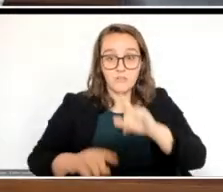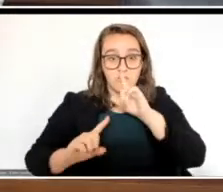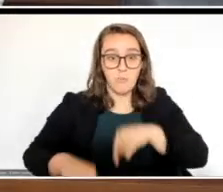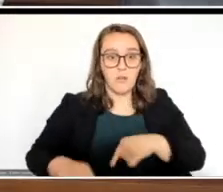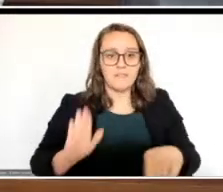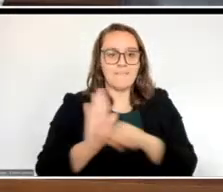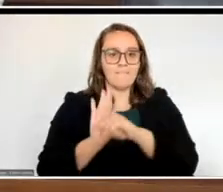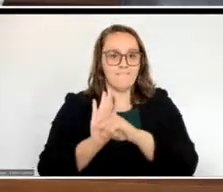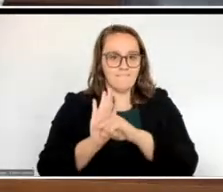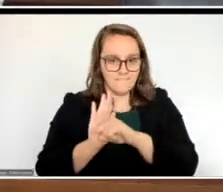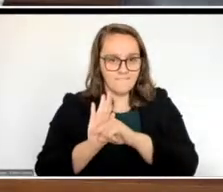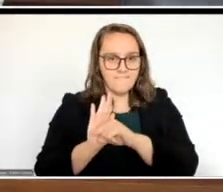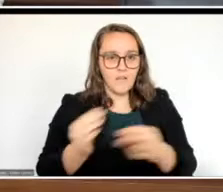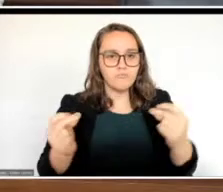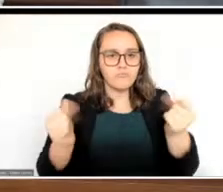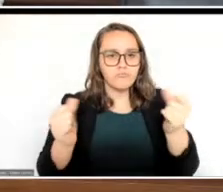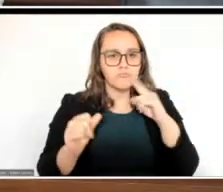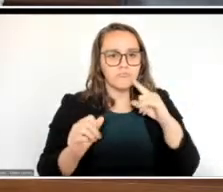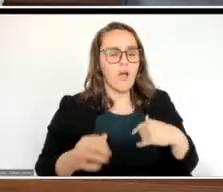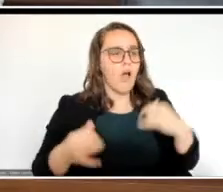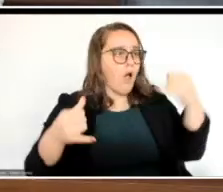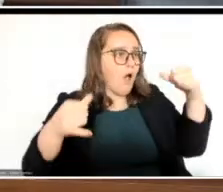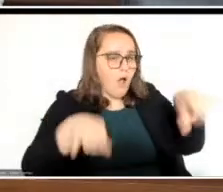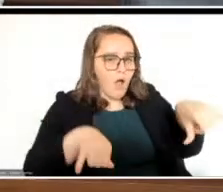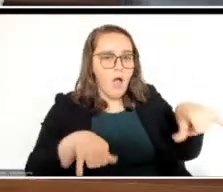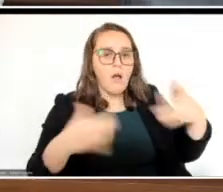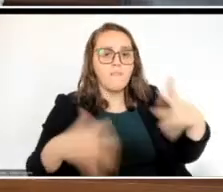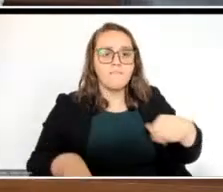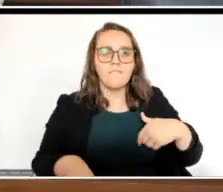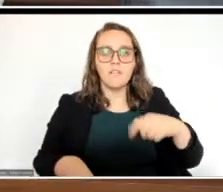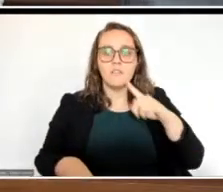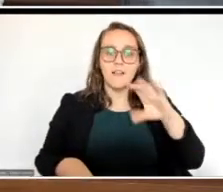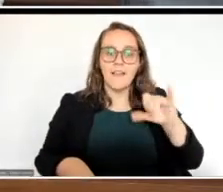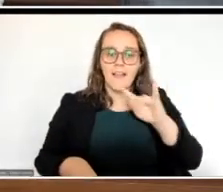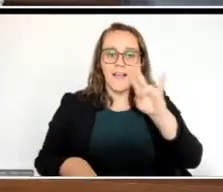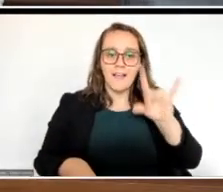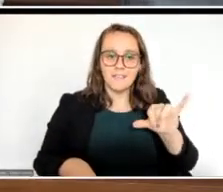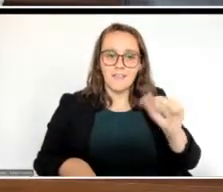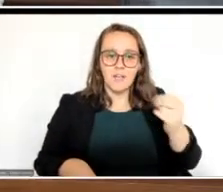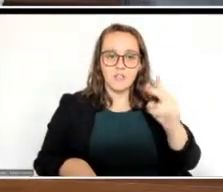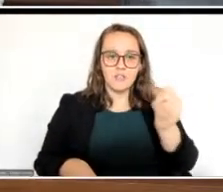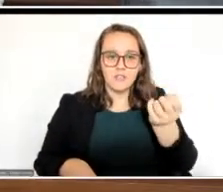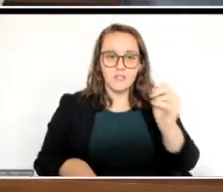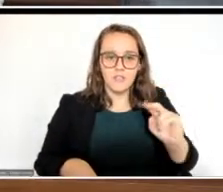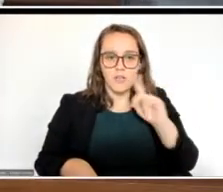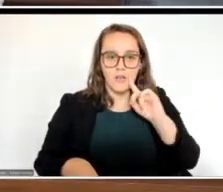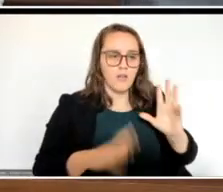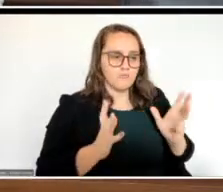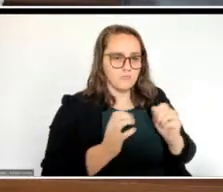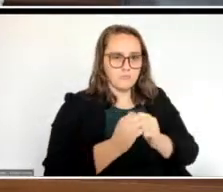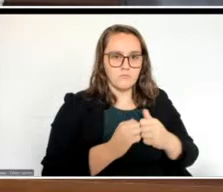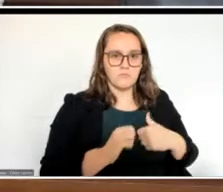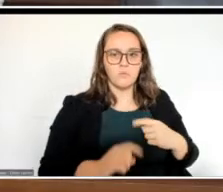call, Cassidy Hutchinson had a conversation with Chief of Staff Mark Meadows.